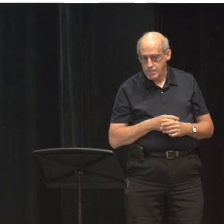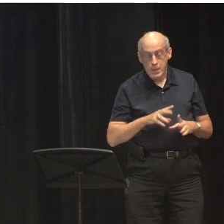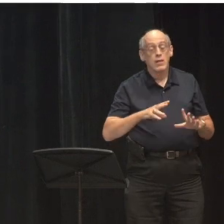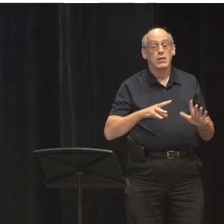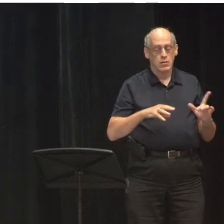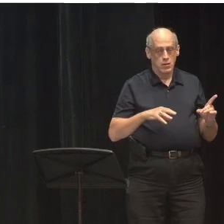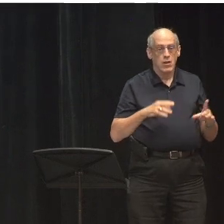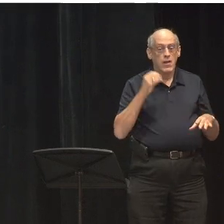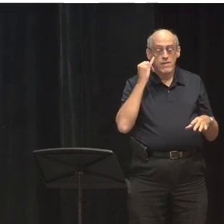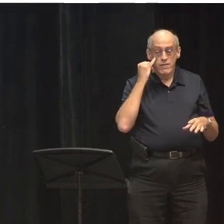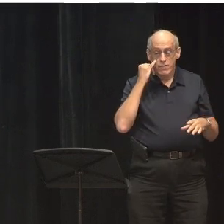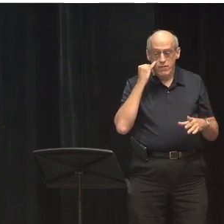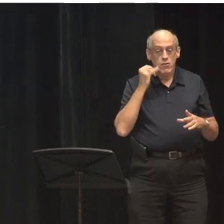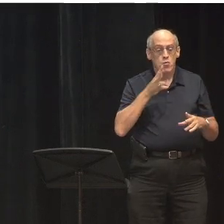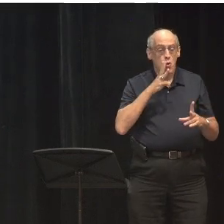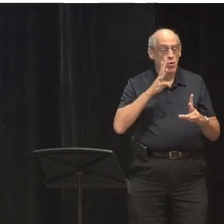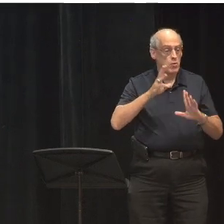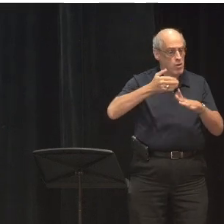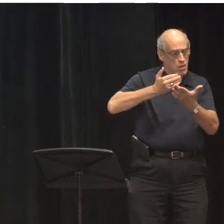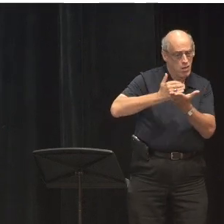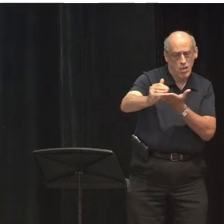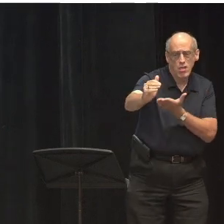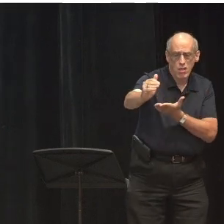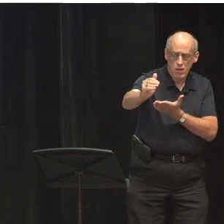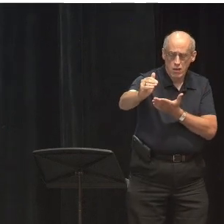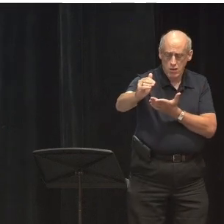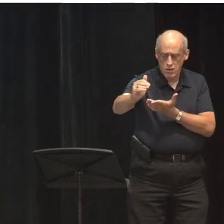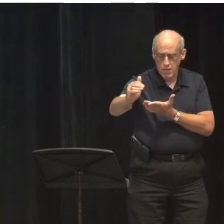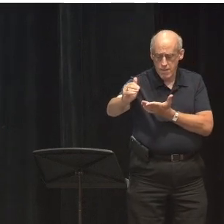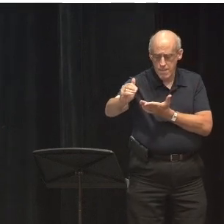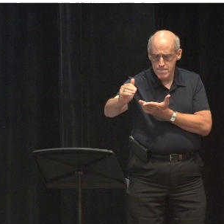secondarily, if you're going to vacate the water into the Hudson River, don't do it in this